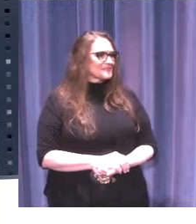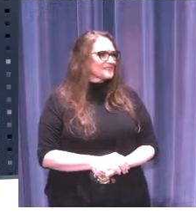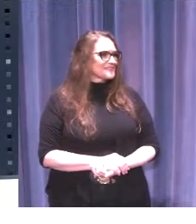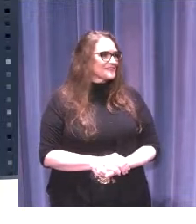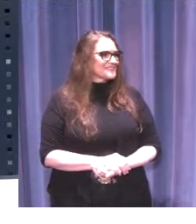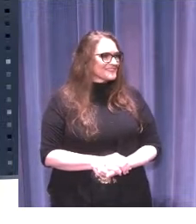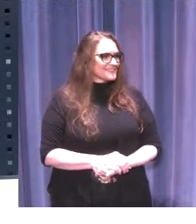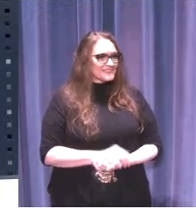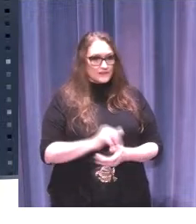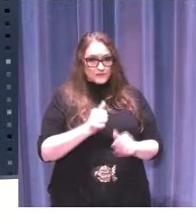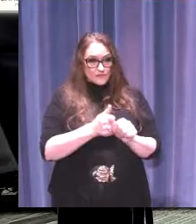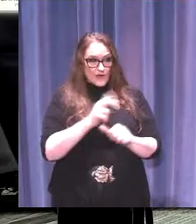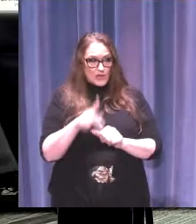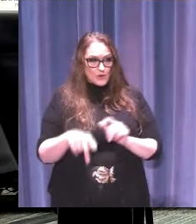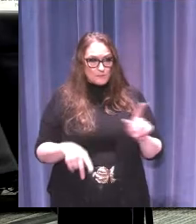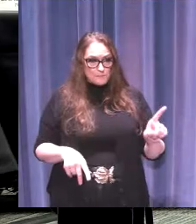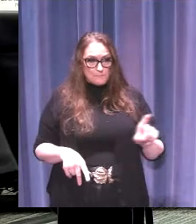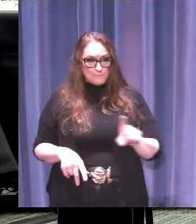Is there any follow-up?